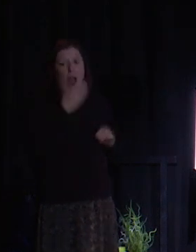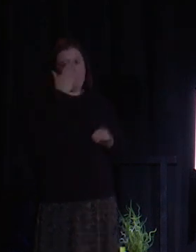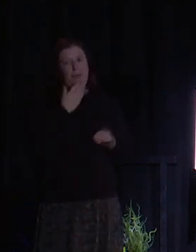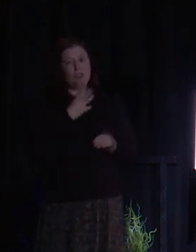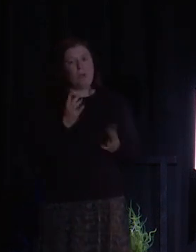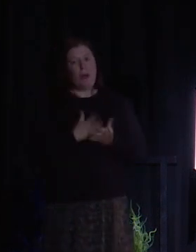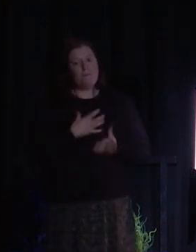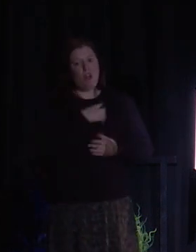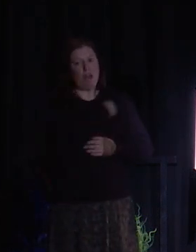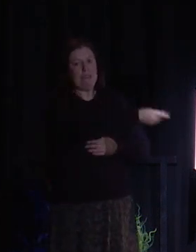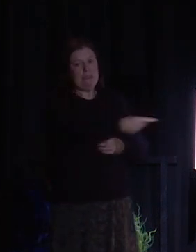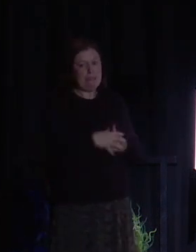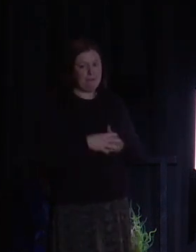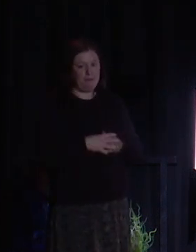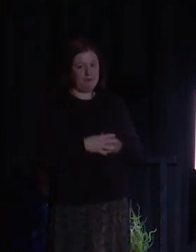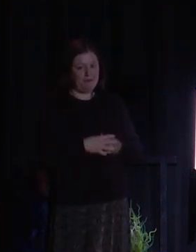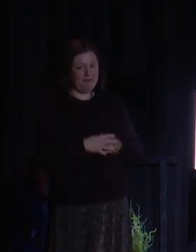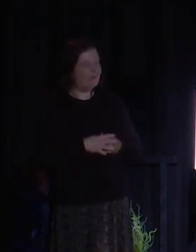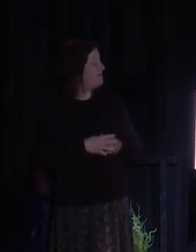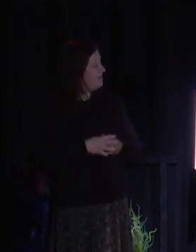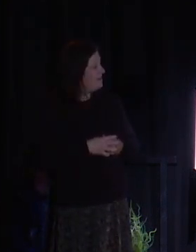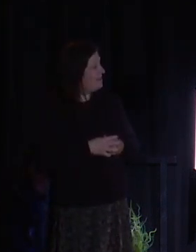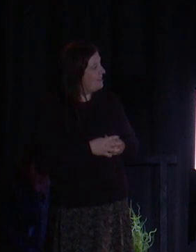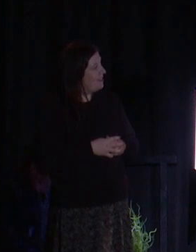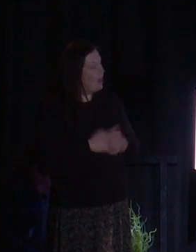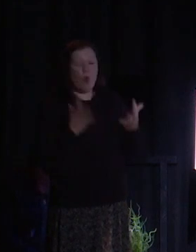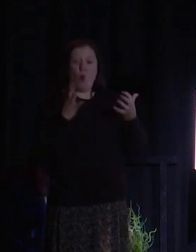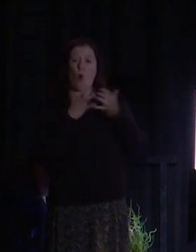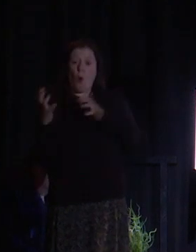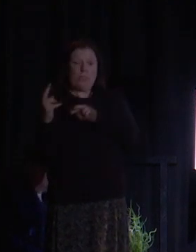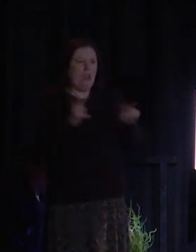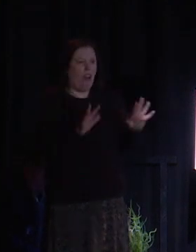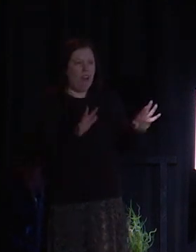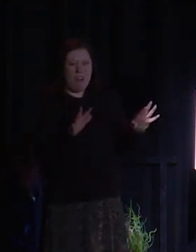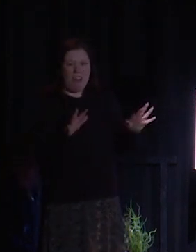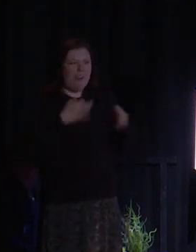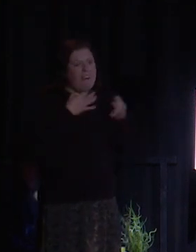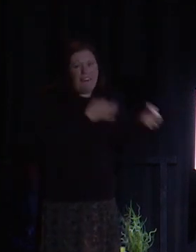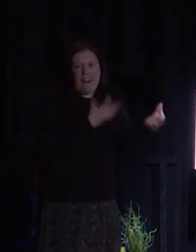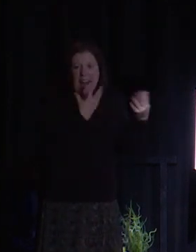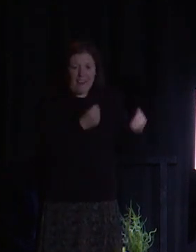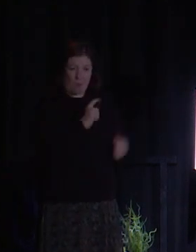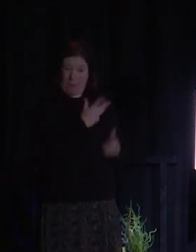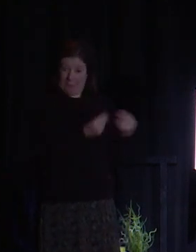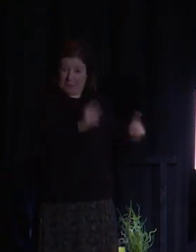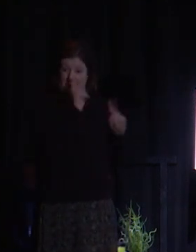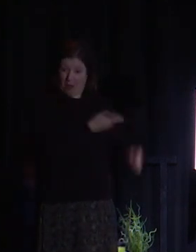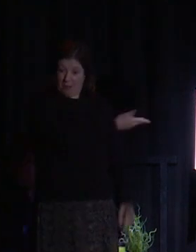frightened of them. They always produce a strong audience reaction, being completely unmissable and totally